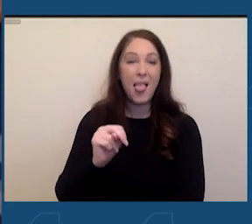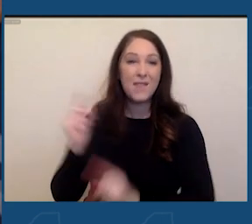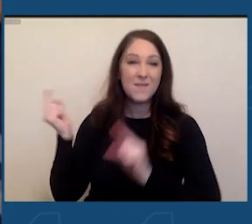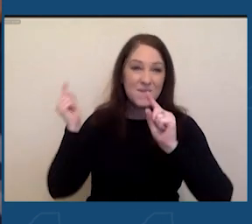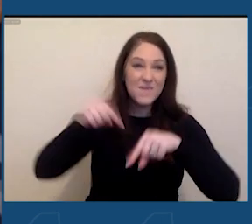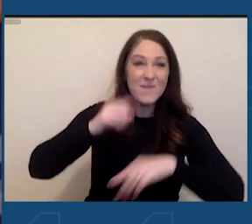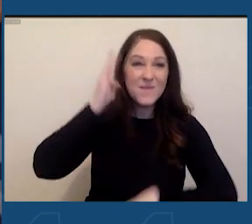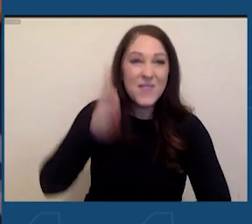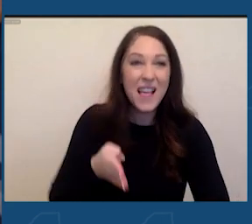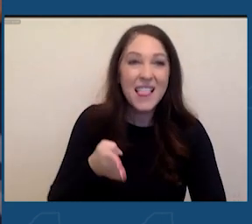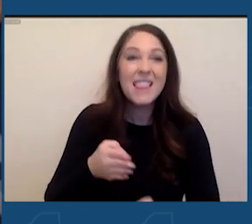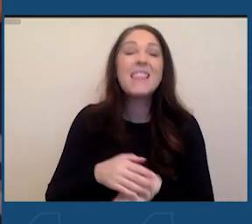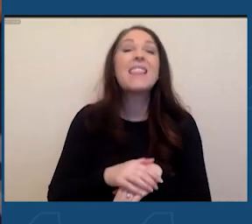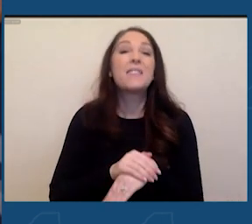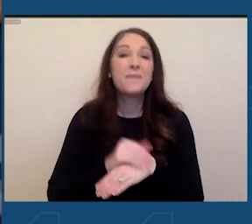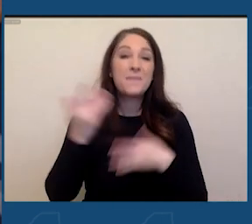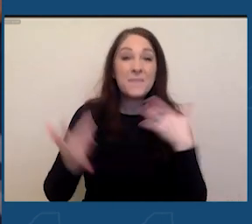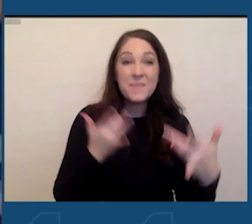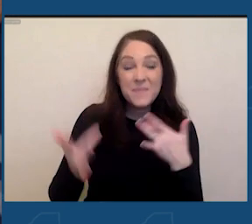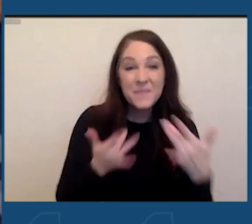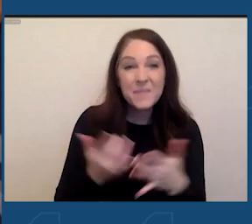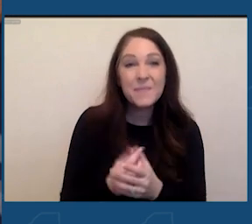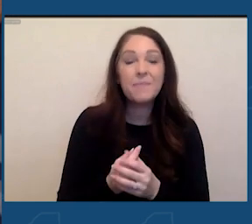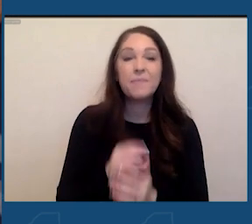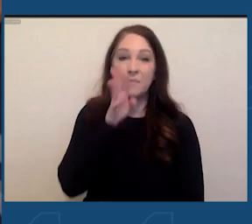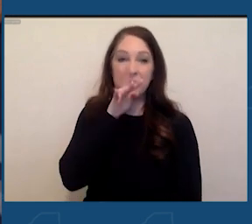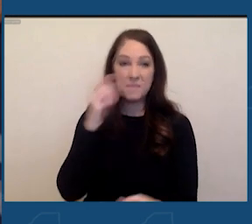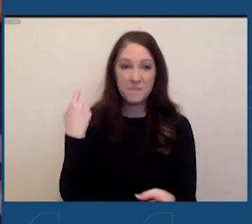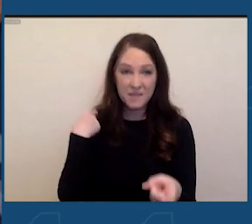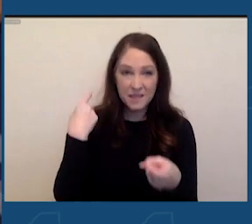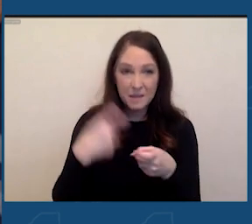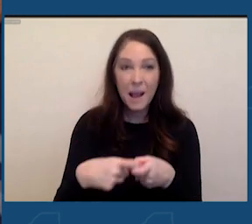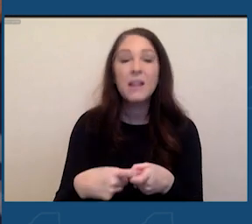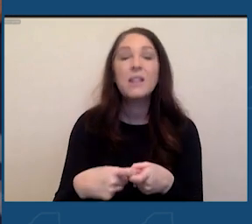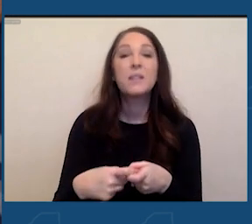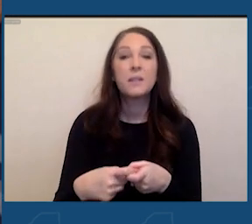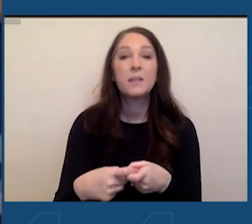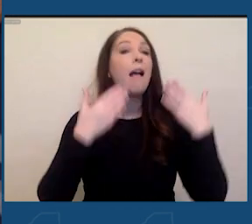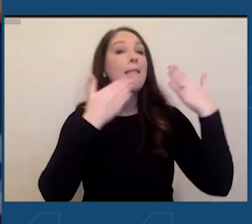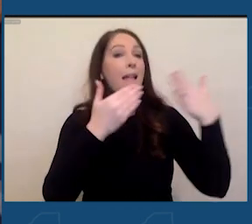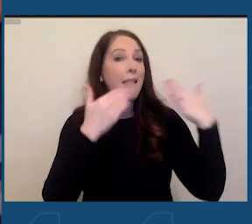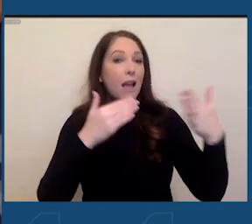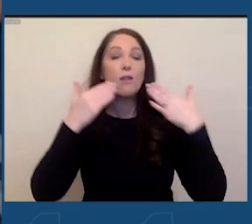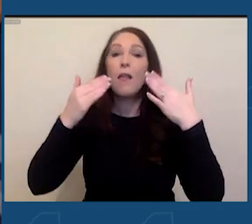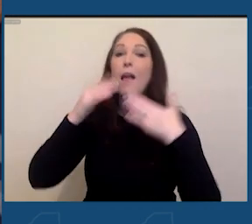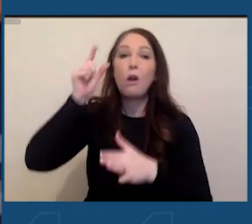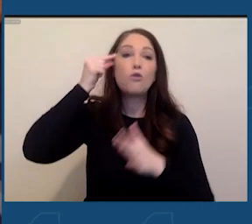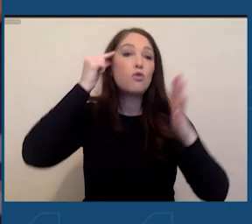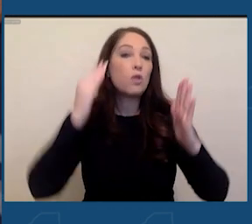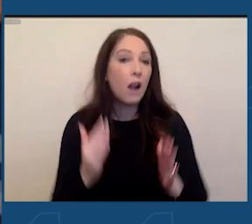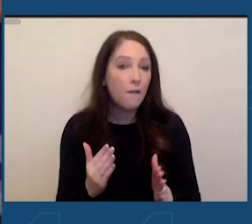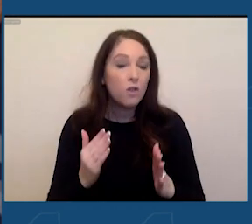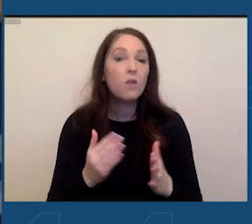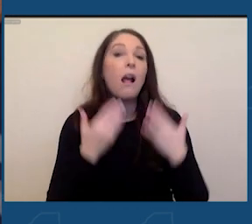exciting. So, una vez más, gracias, Gobernadora. Thank you so much, Governor Hochul, and to the state team. I'm